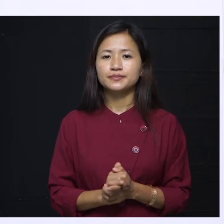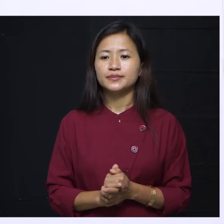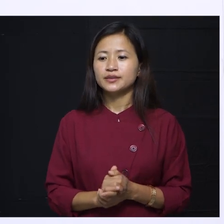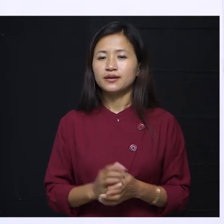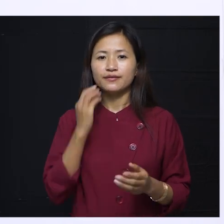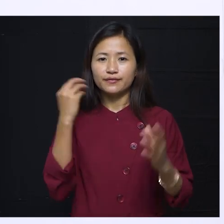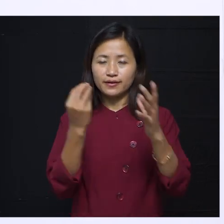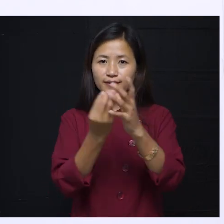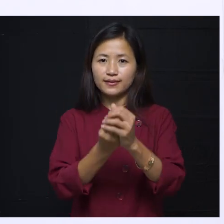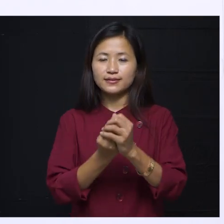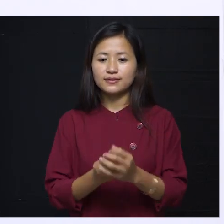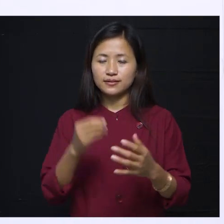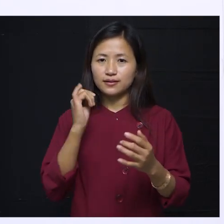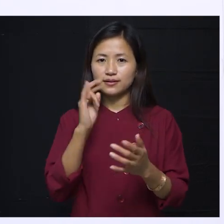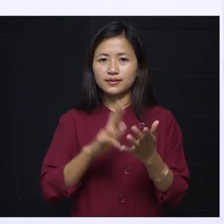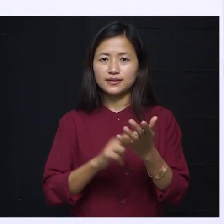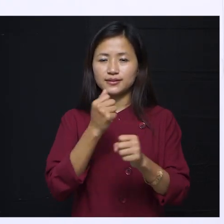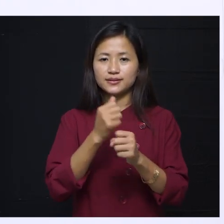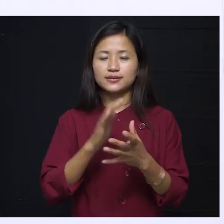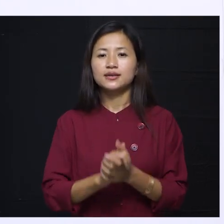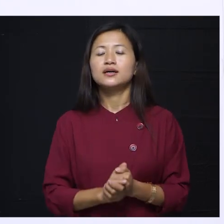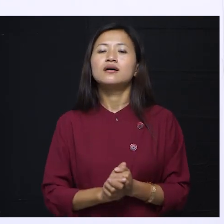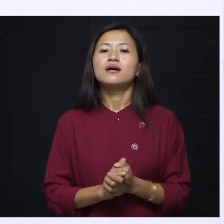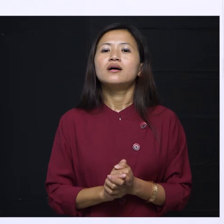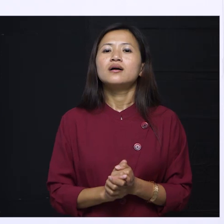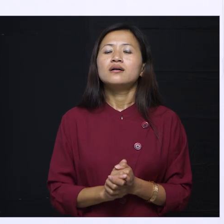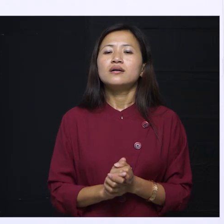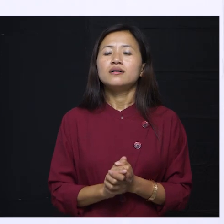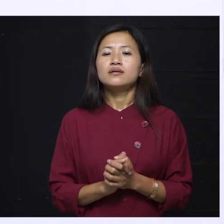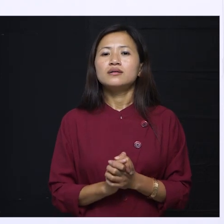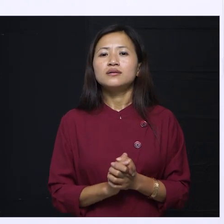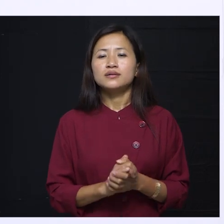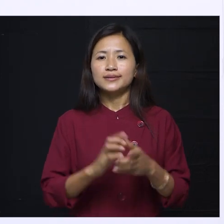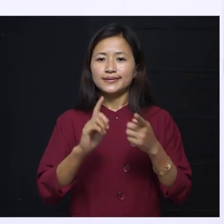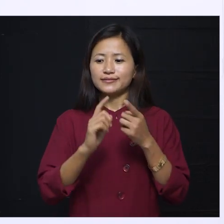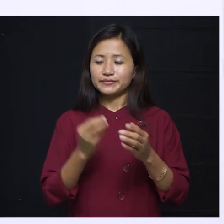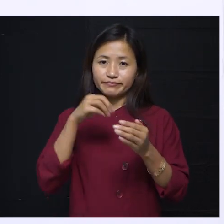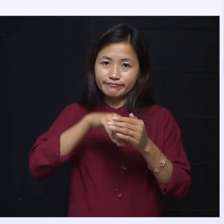if I add ing, or for that matter, if I add ed,